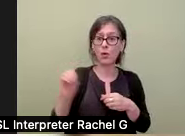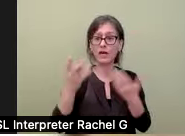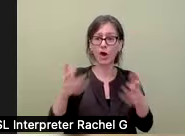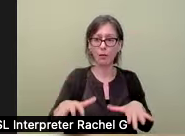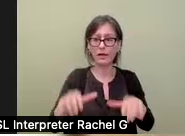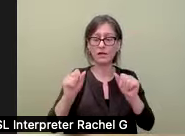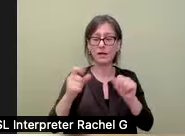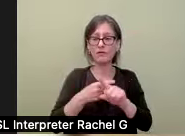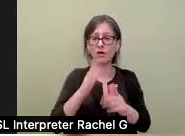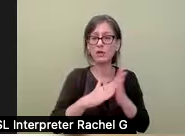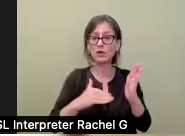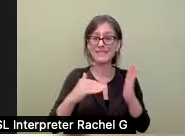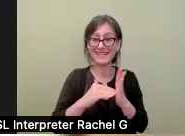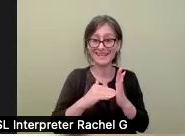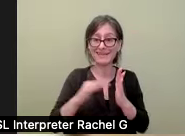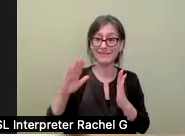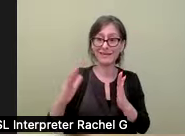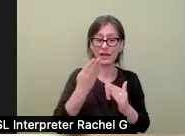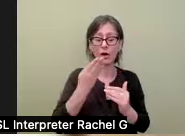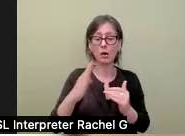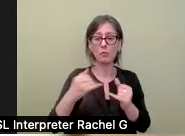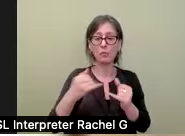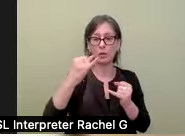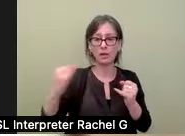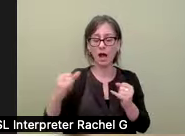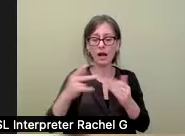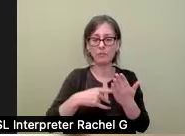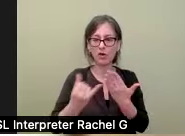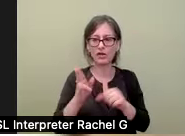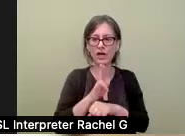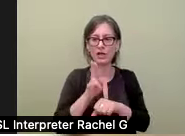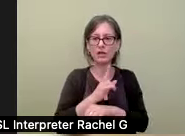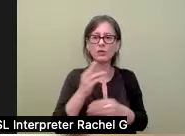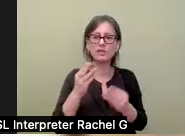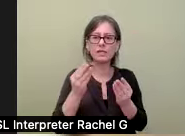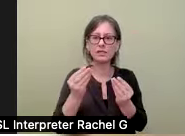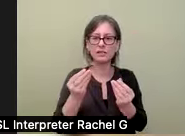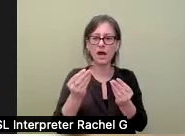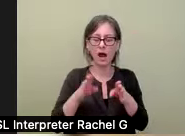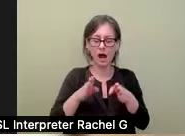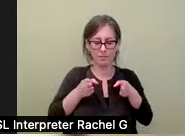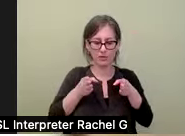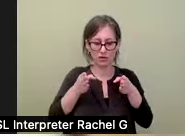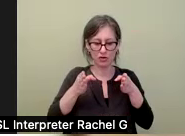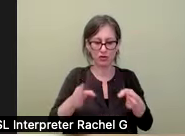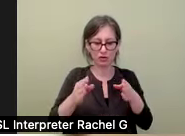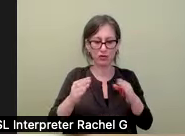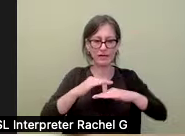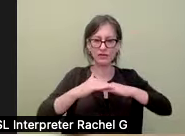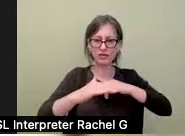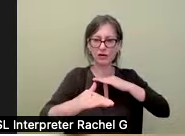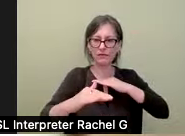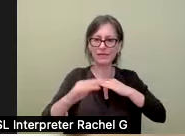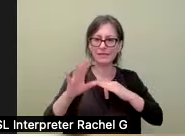Zealand's Blue Line project, which uses street surface decals and paint to better notify its